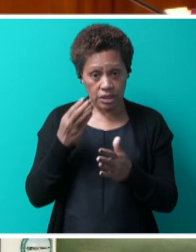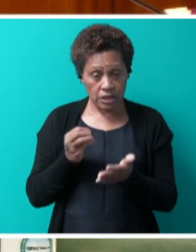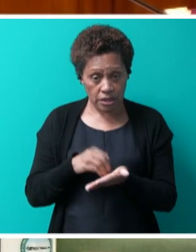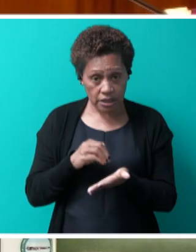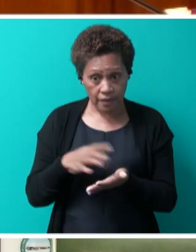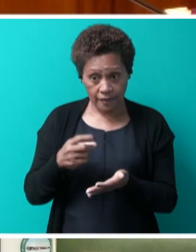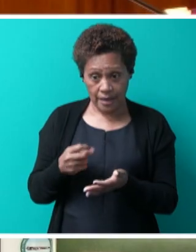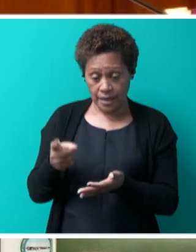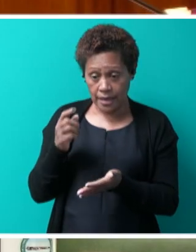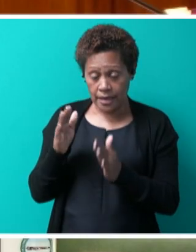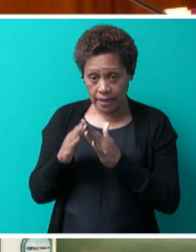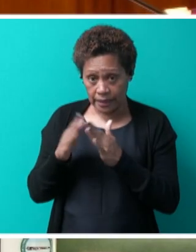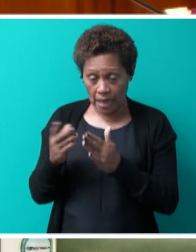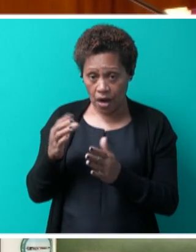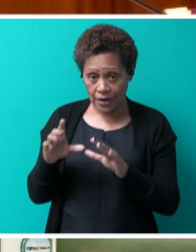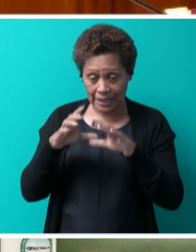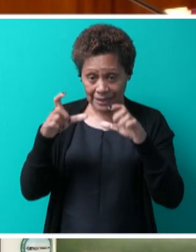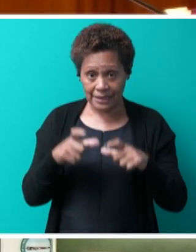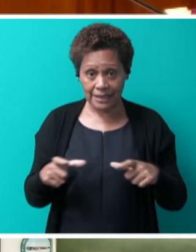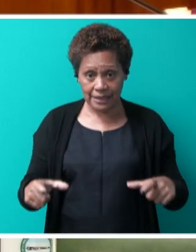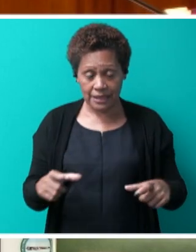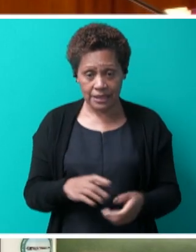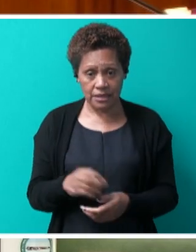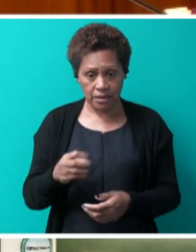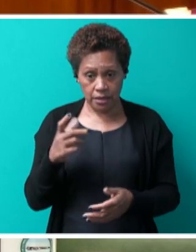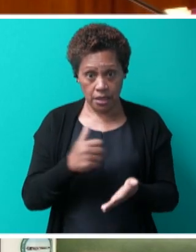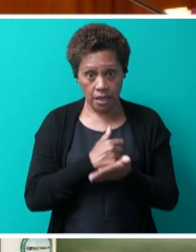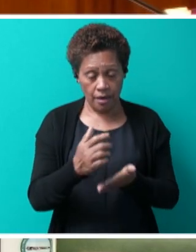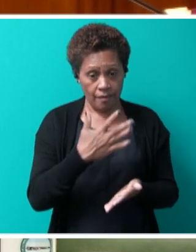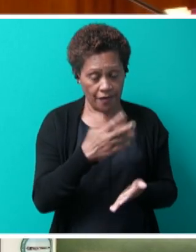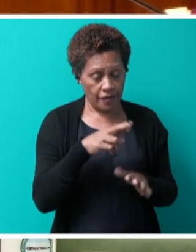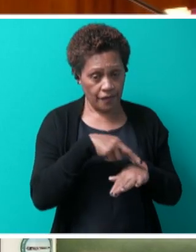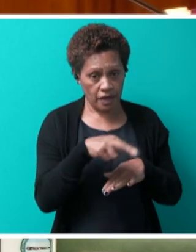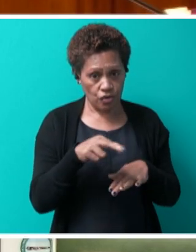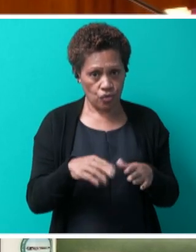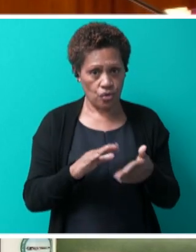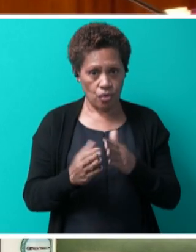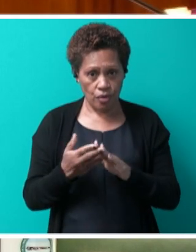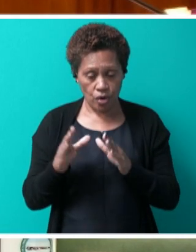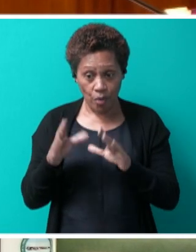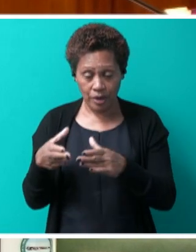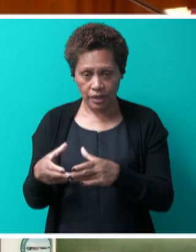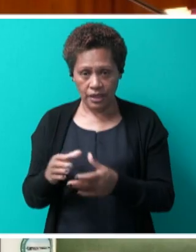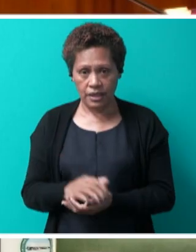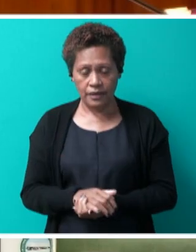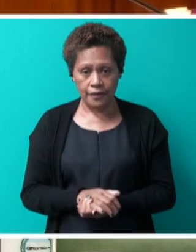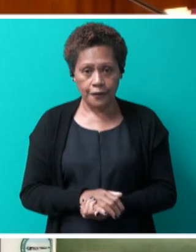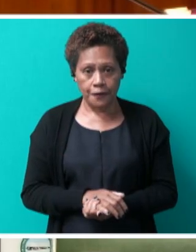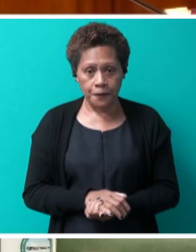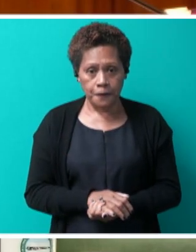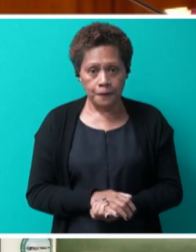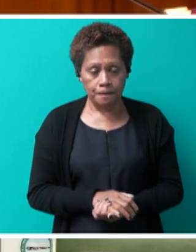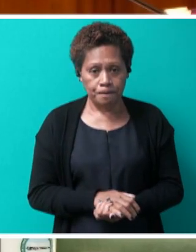towns and cities, numbers far exceeding those recorded in rural communities. This suggests